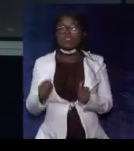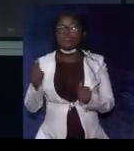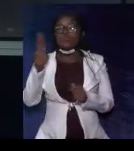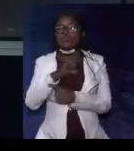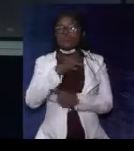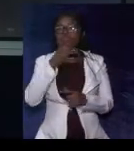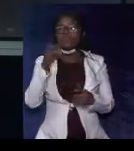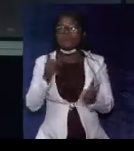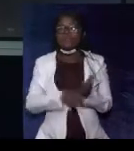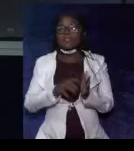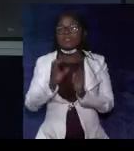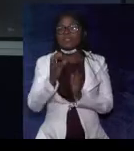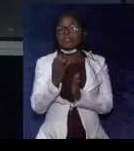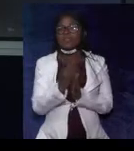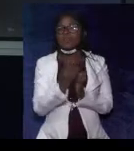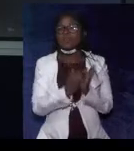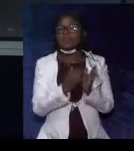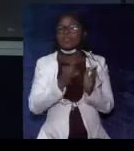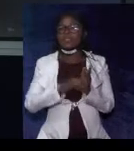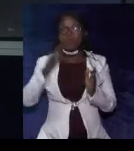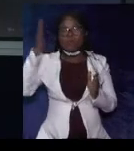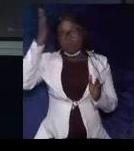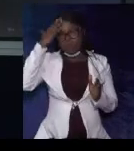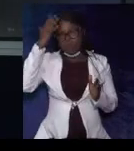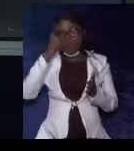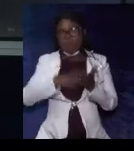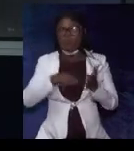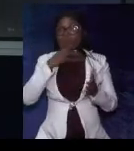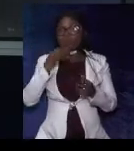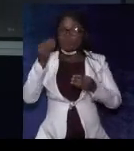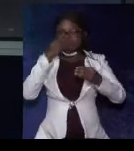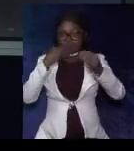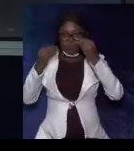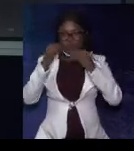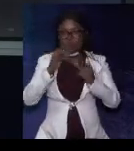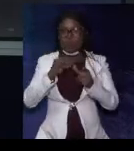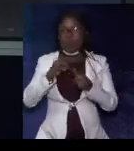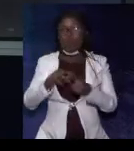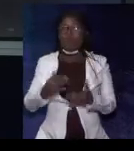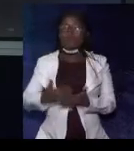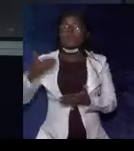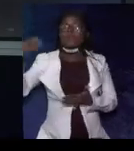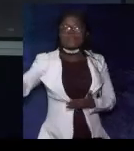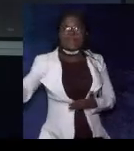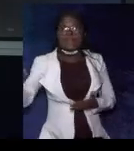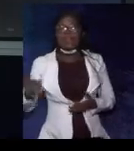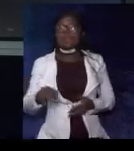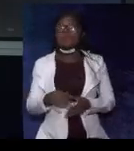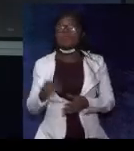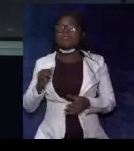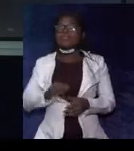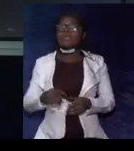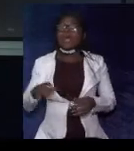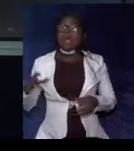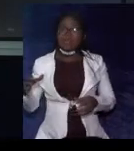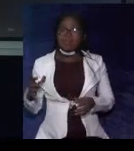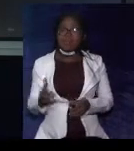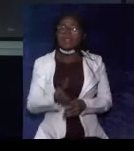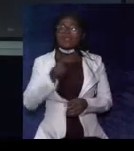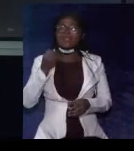prepare effectively. They will know what to consume, they will know what to sell, they will know what they are really